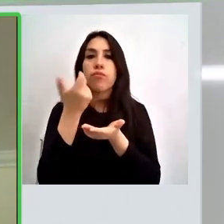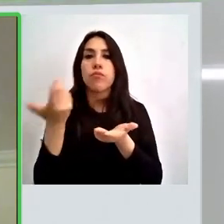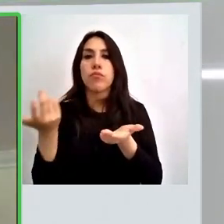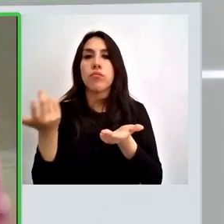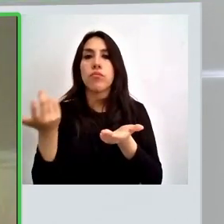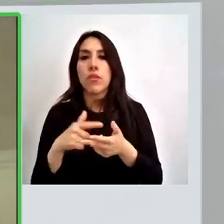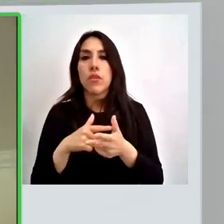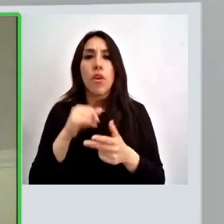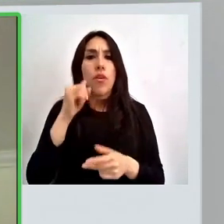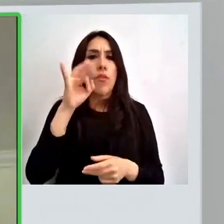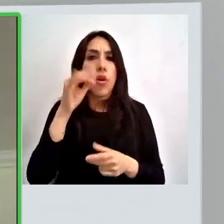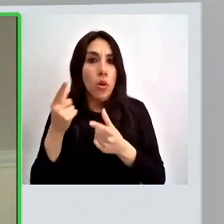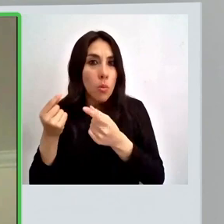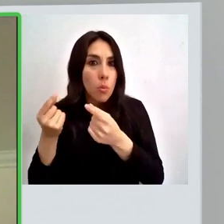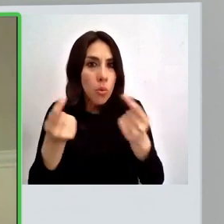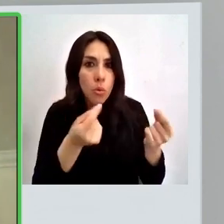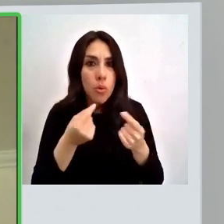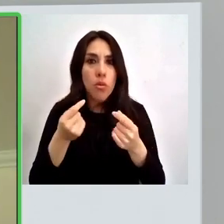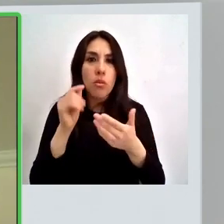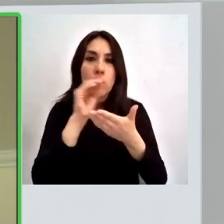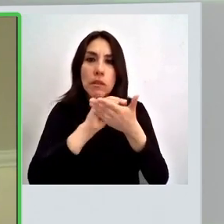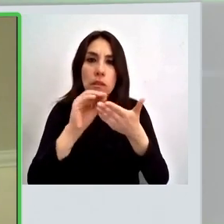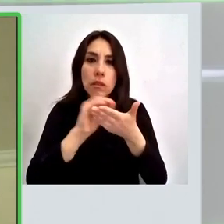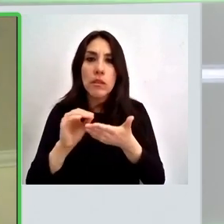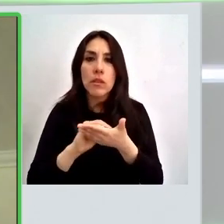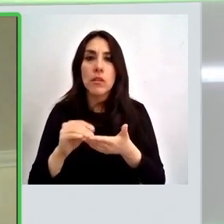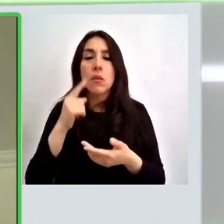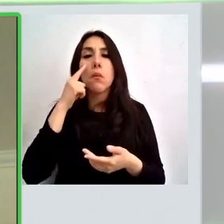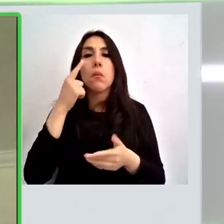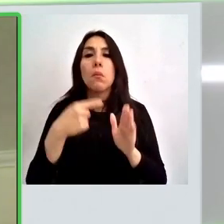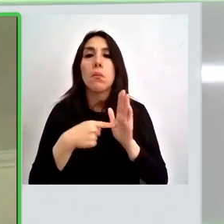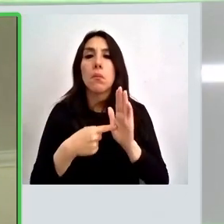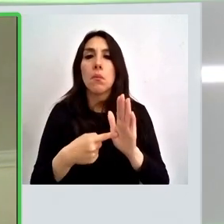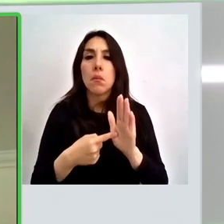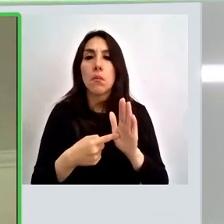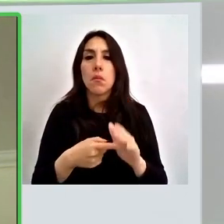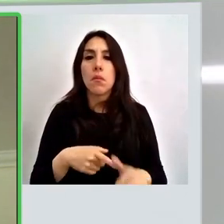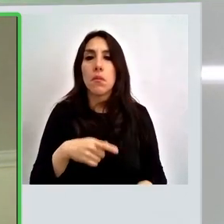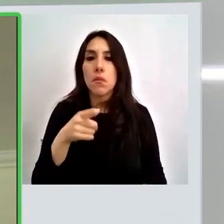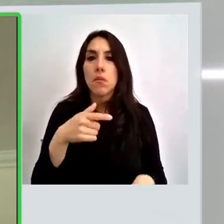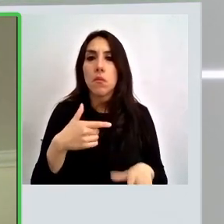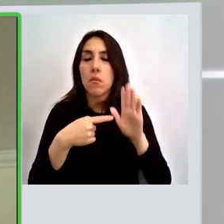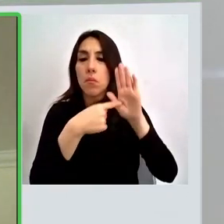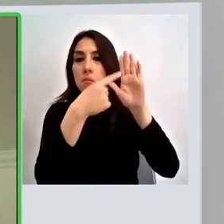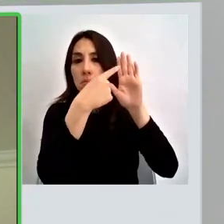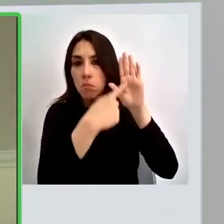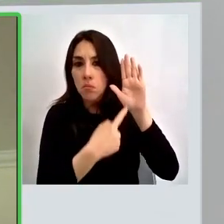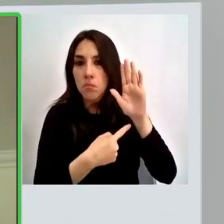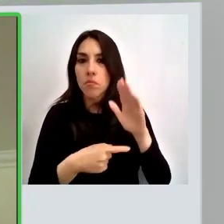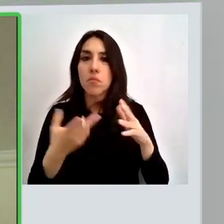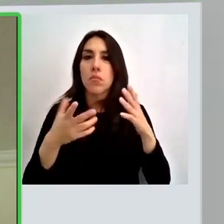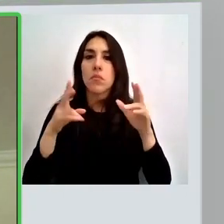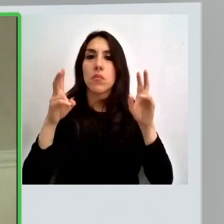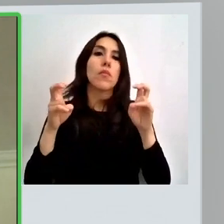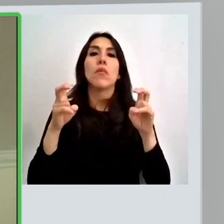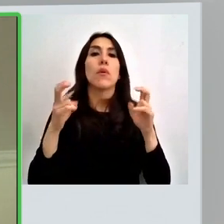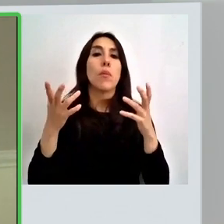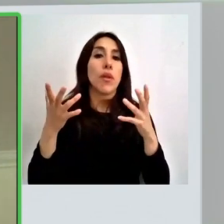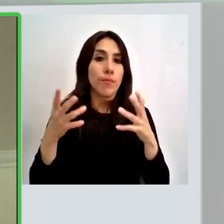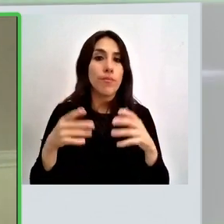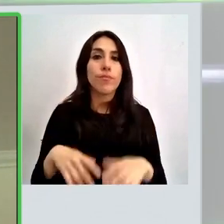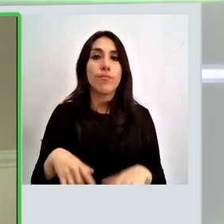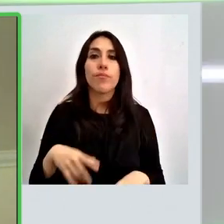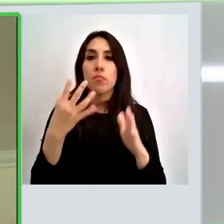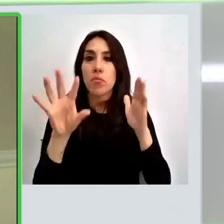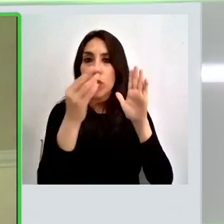and we put in the different titles, I made Title I employment because I thought it was